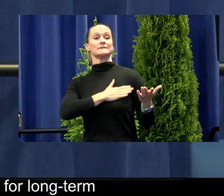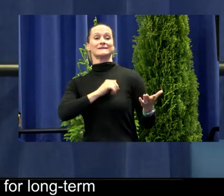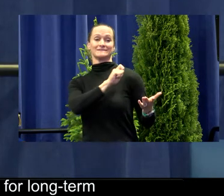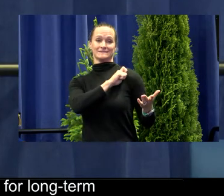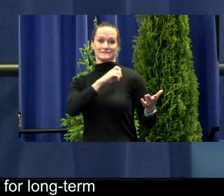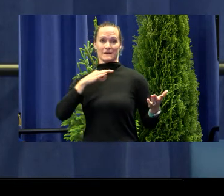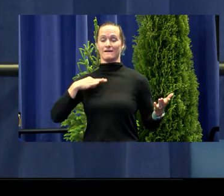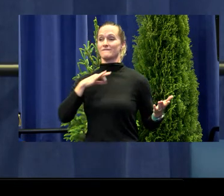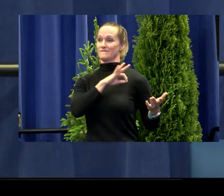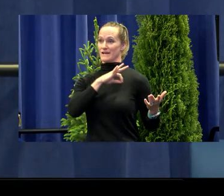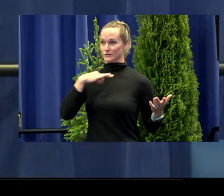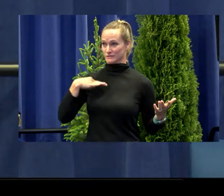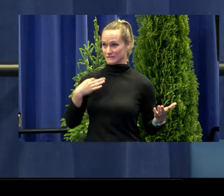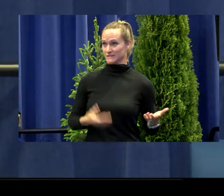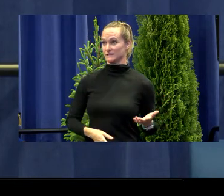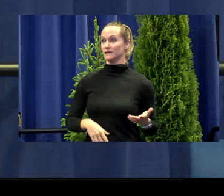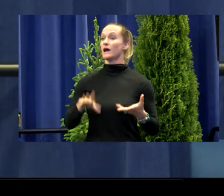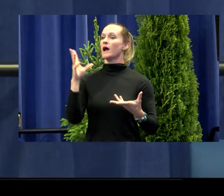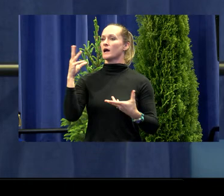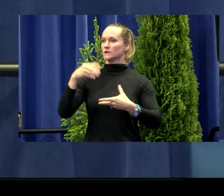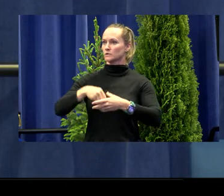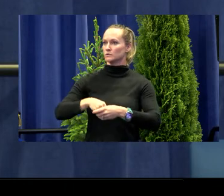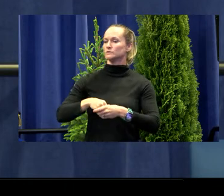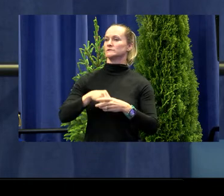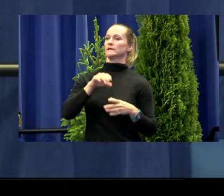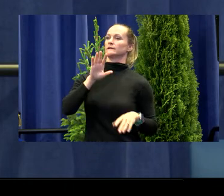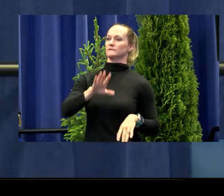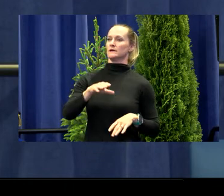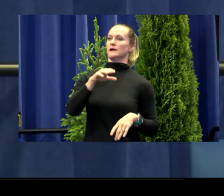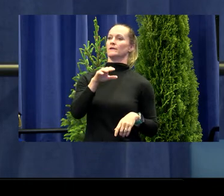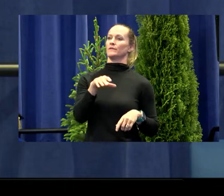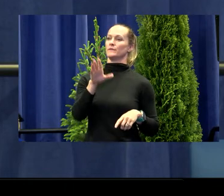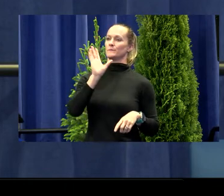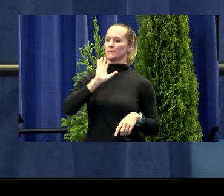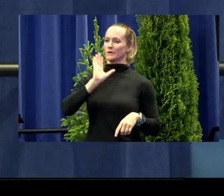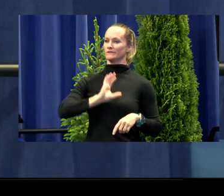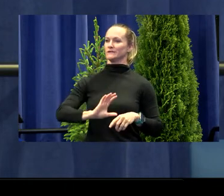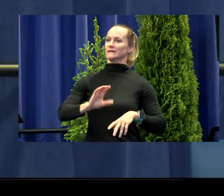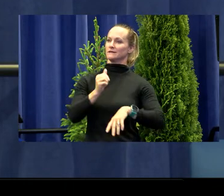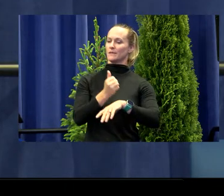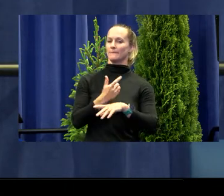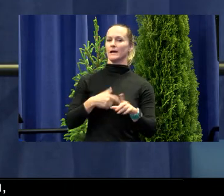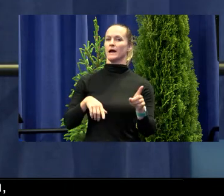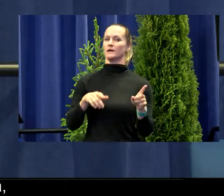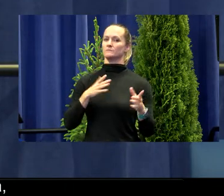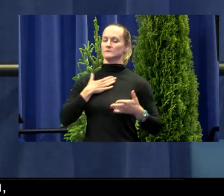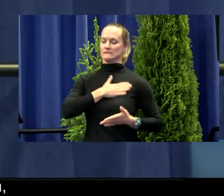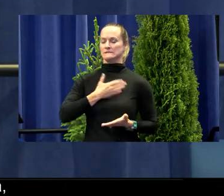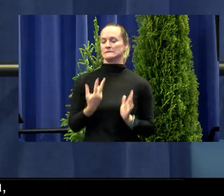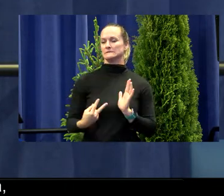staff, including emeritus and emerita, please rise and be recognized?